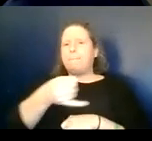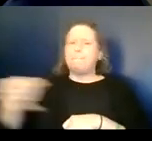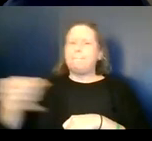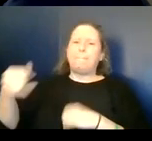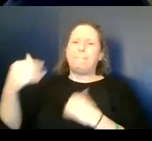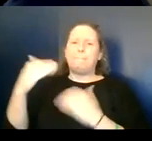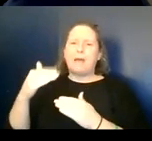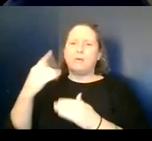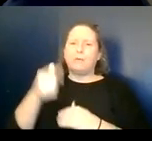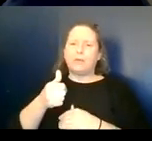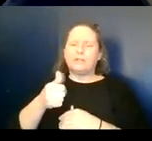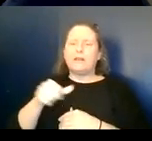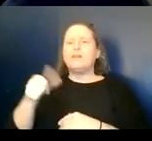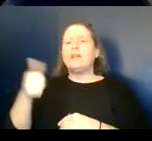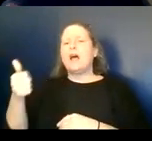others in relationships,